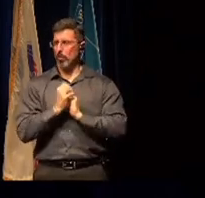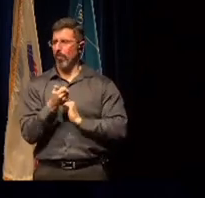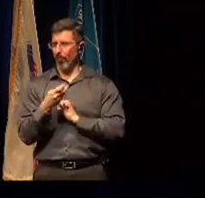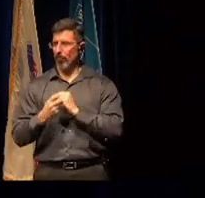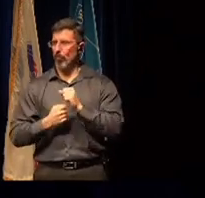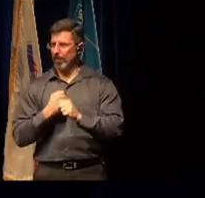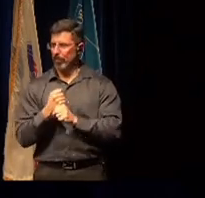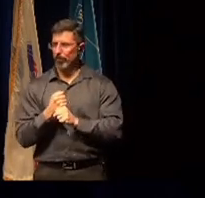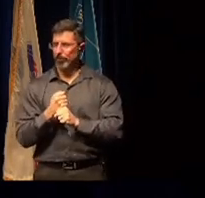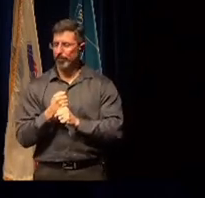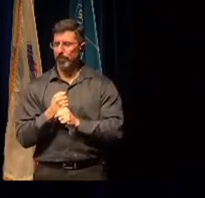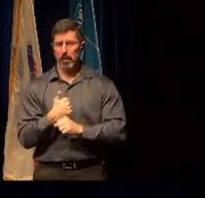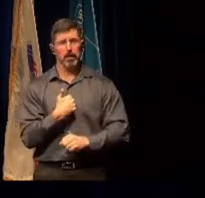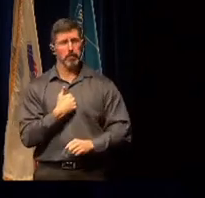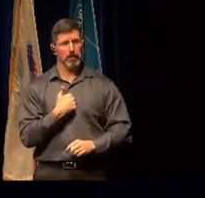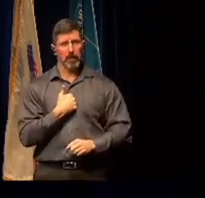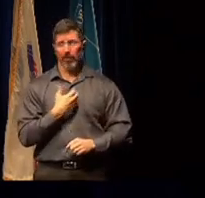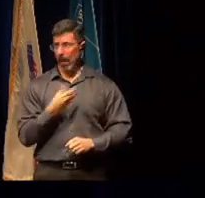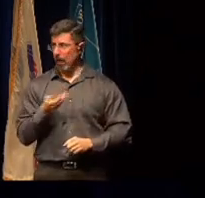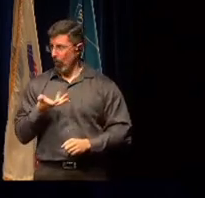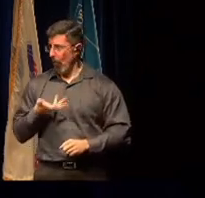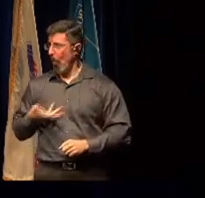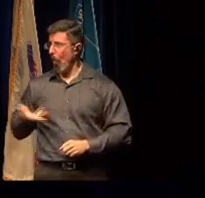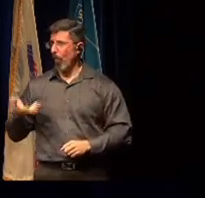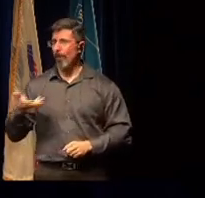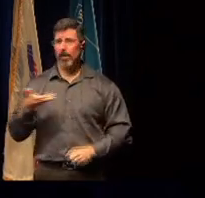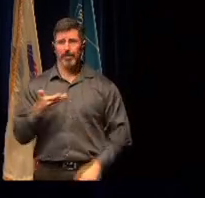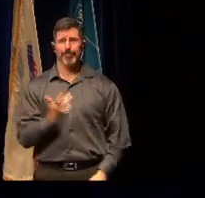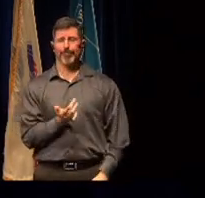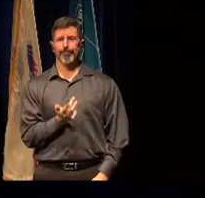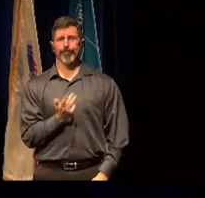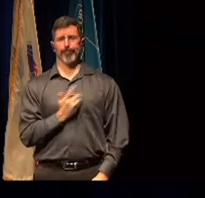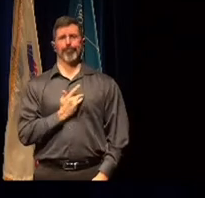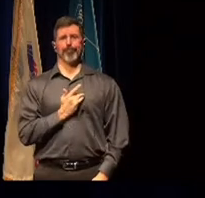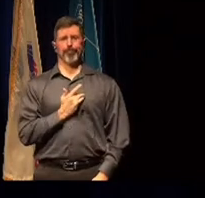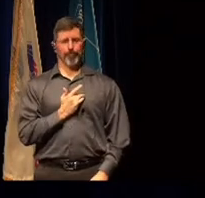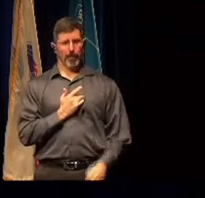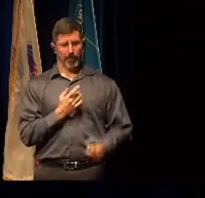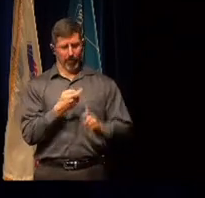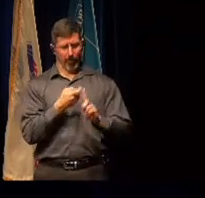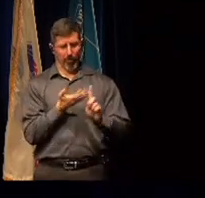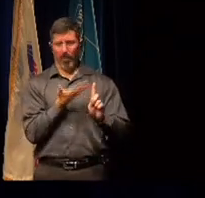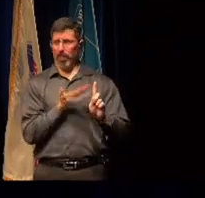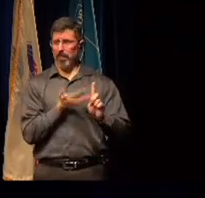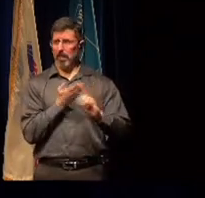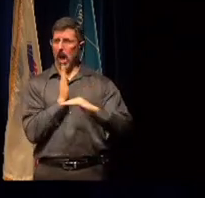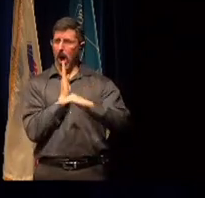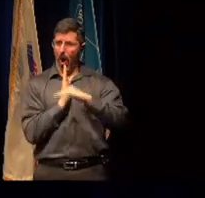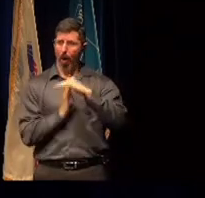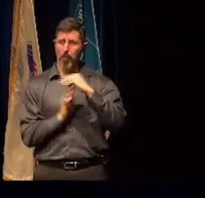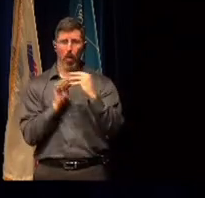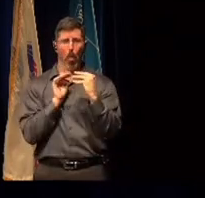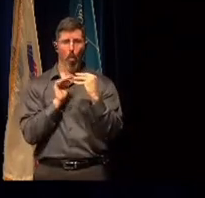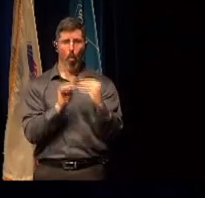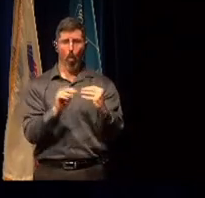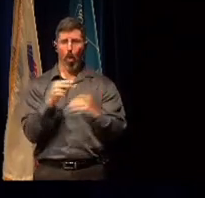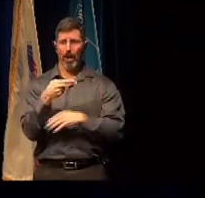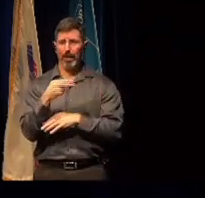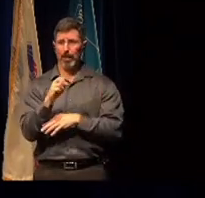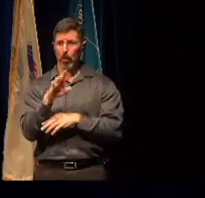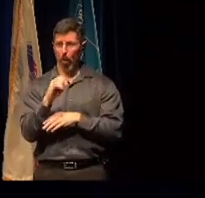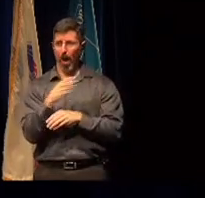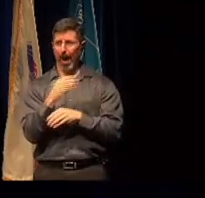Myself, along with all of you here today, have been touched by this humble war hero and recipient of the Congressional Medal of